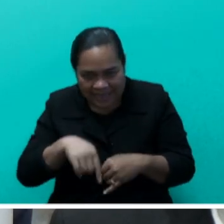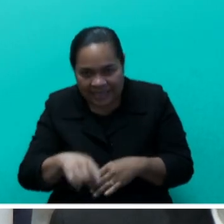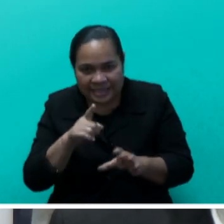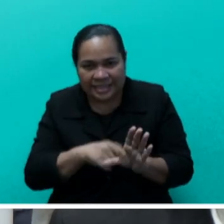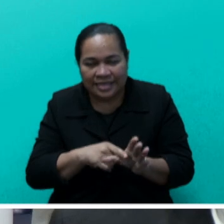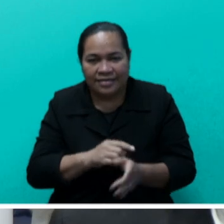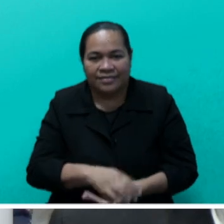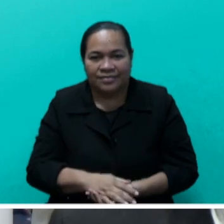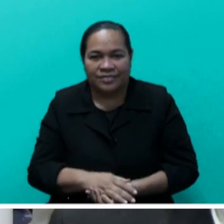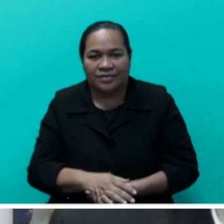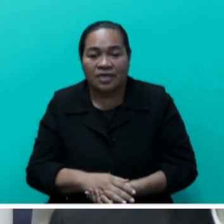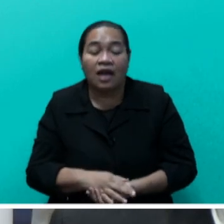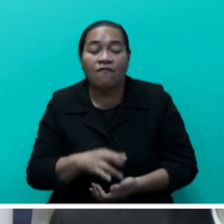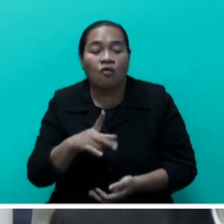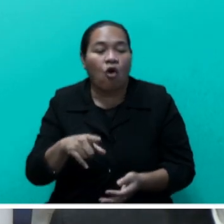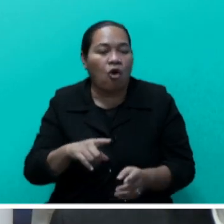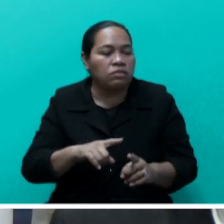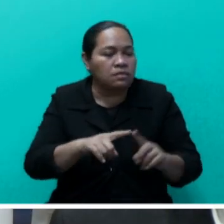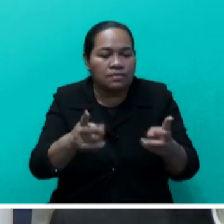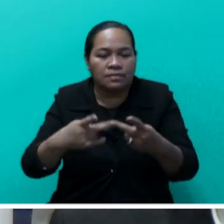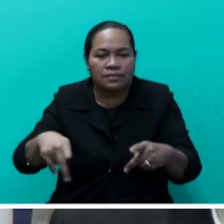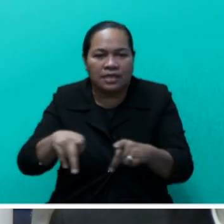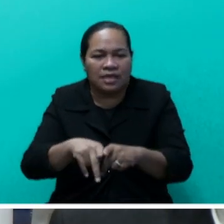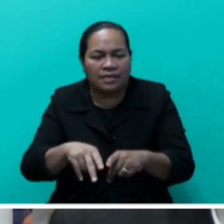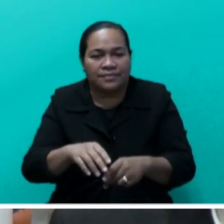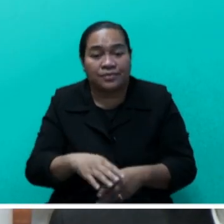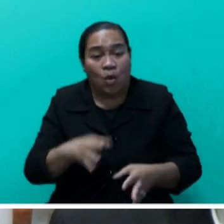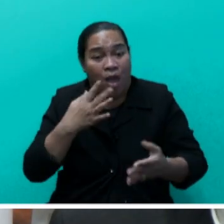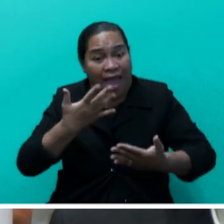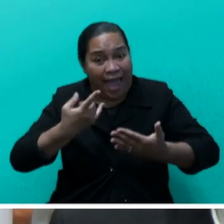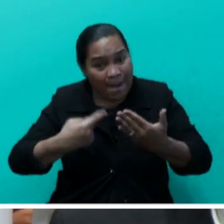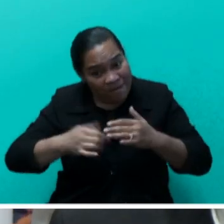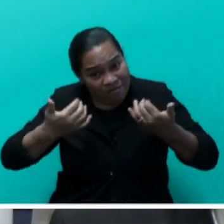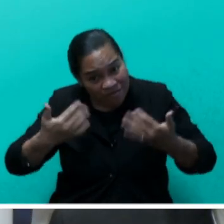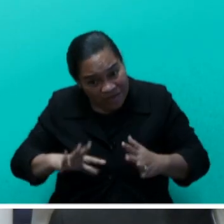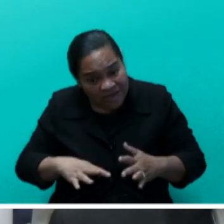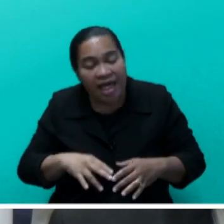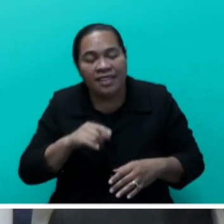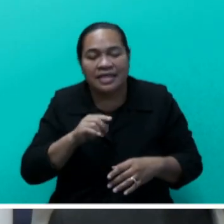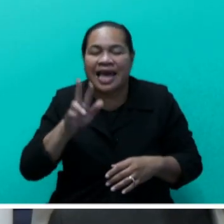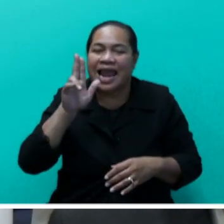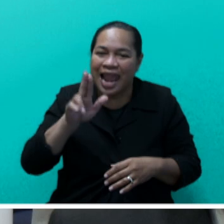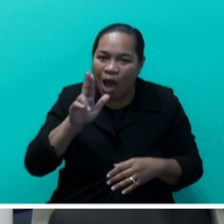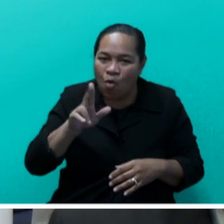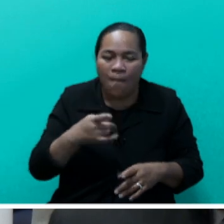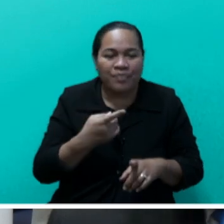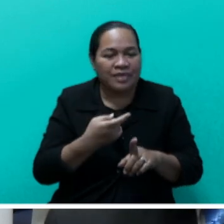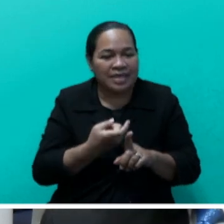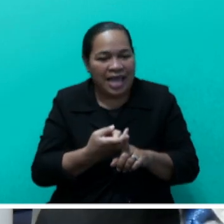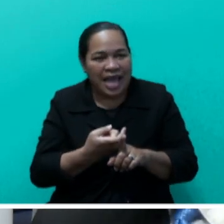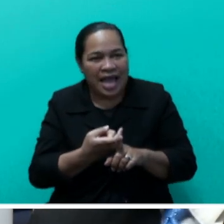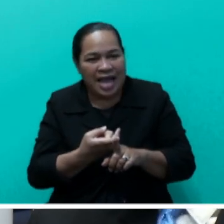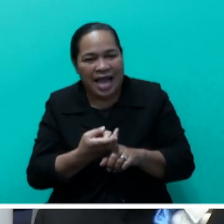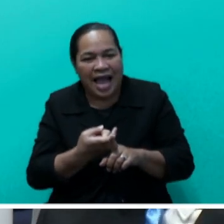some of the maritime locations here. Once that happens, and that includes Lau, Kandavu, and Lumaiviti,